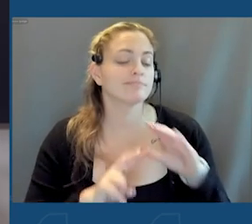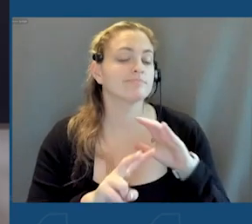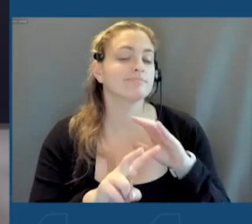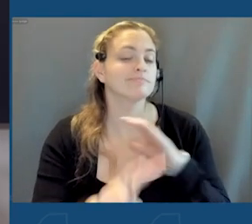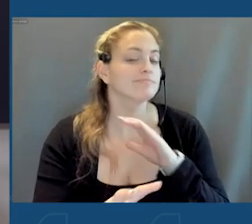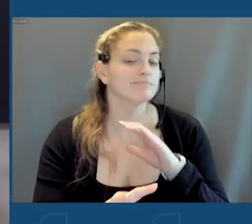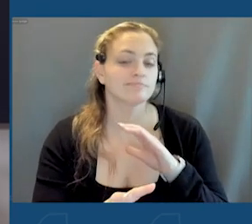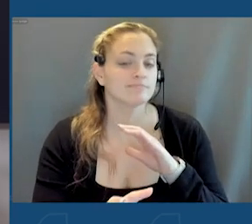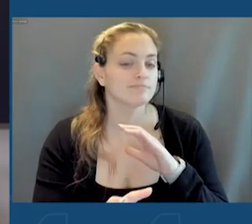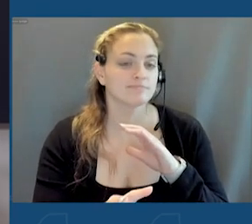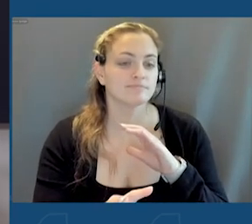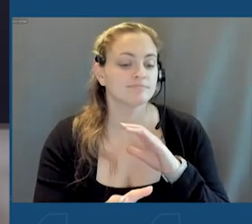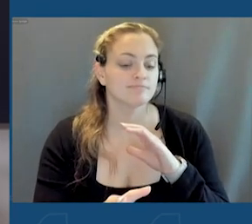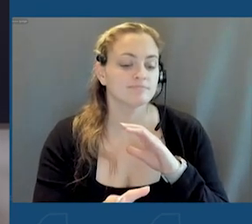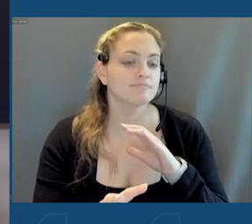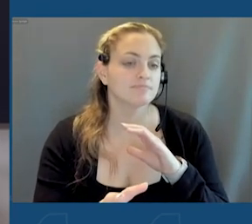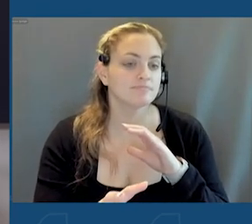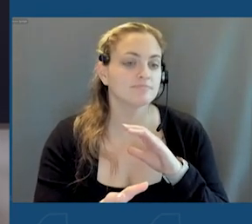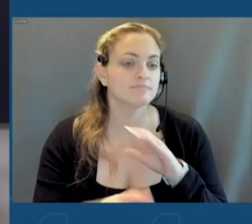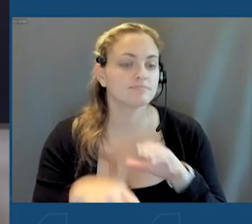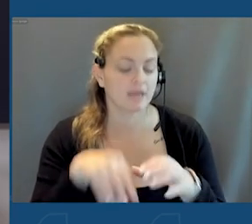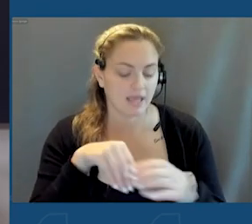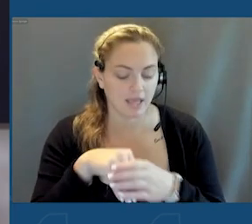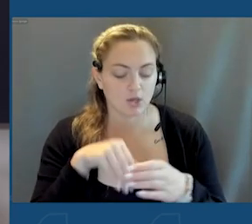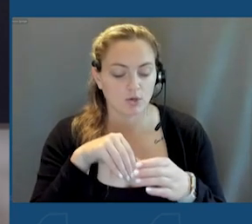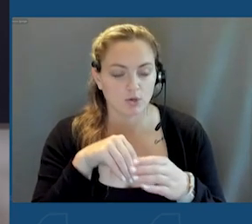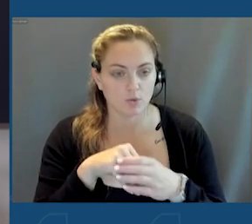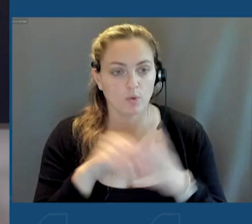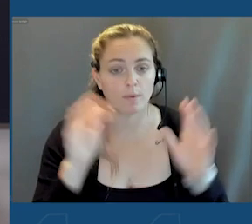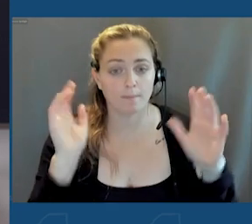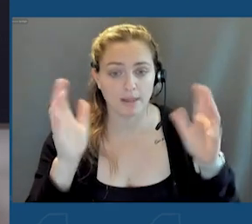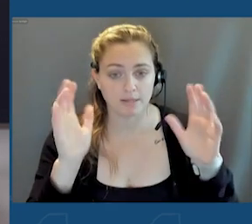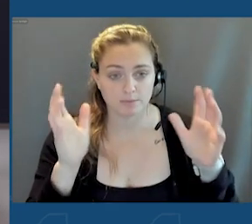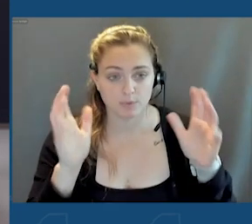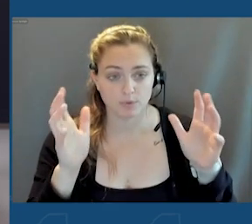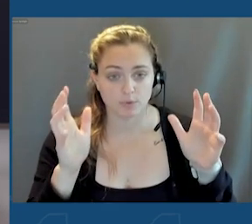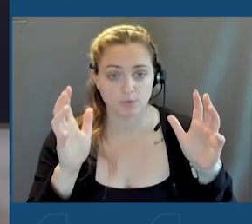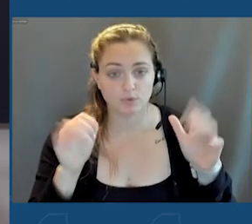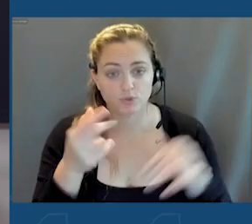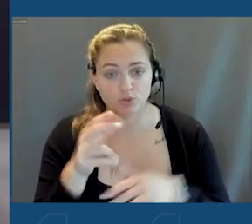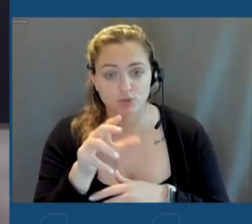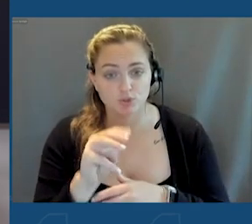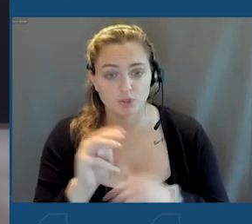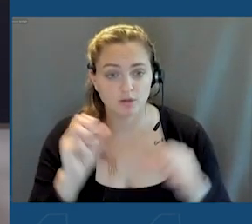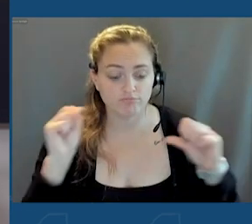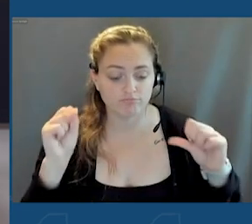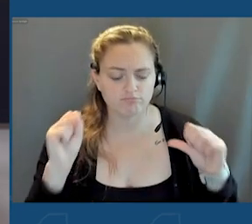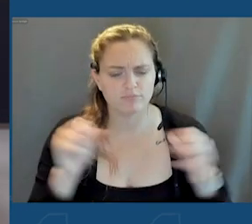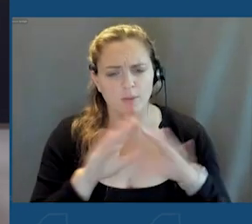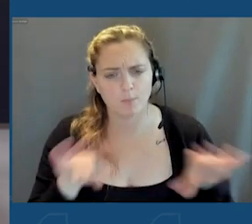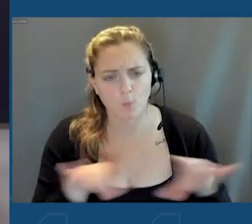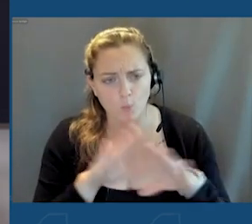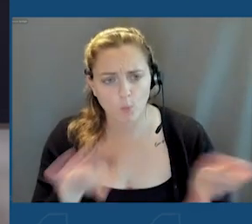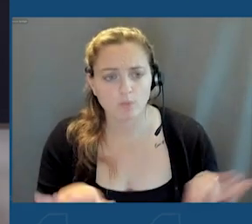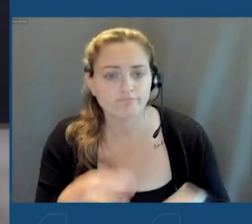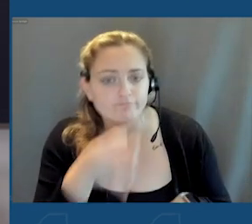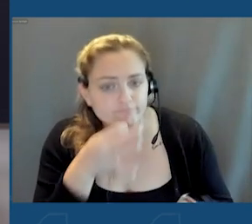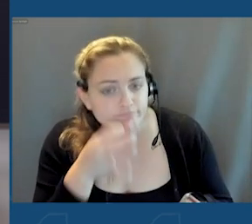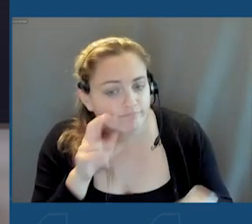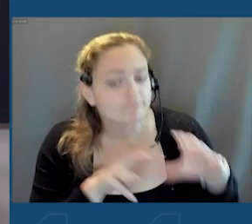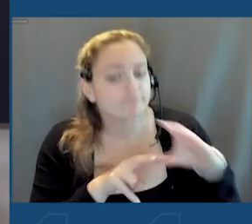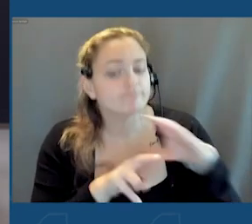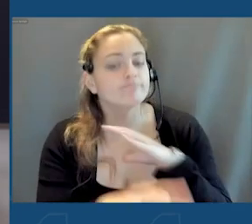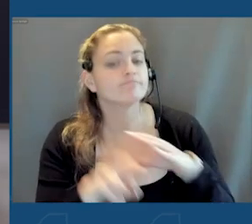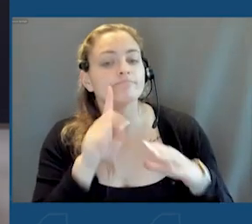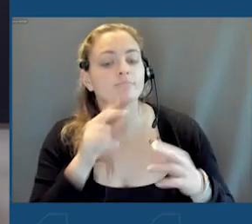horizon is the indoor basketball gym and pool. On the horizon is our Human